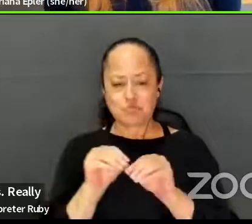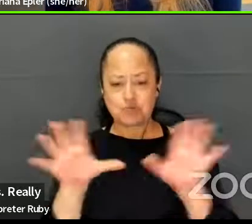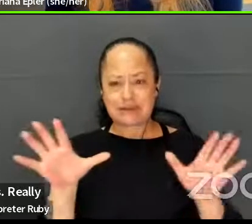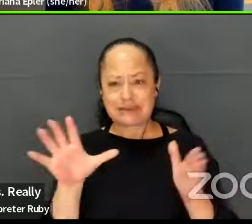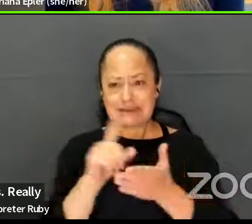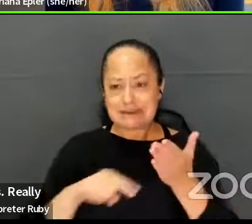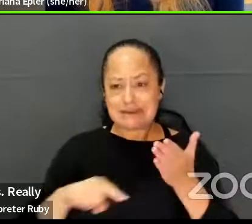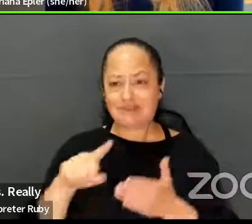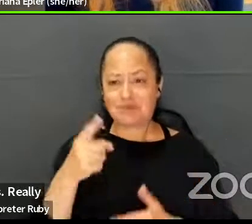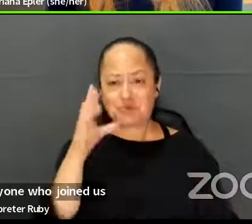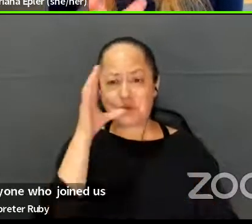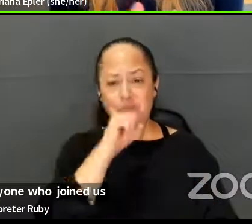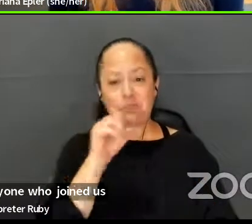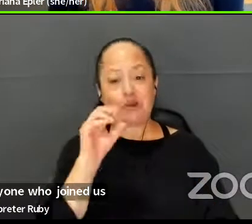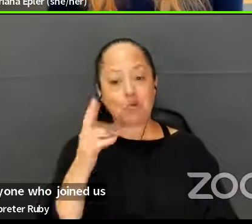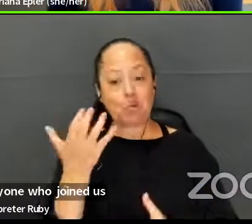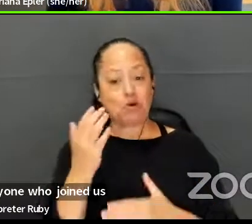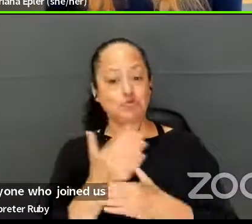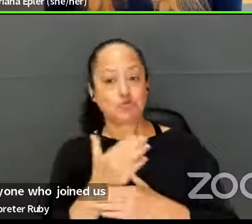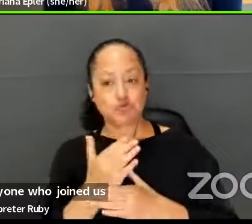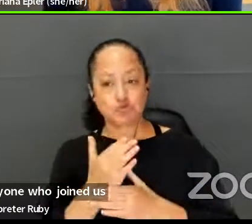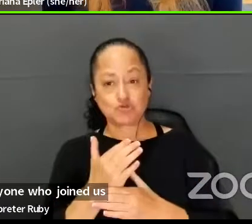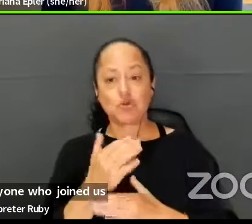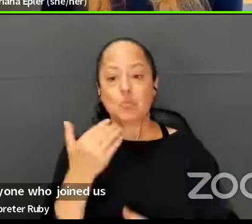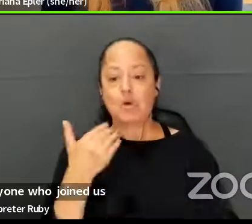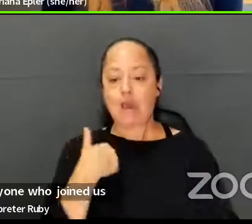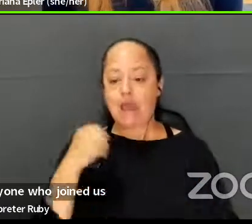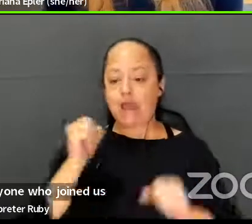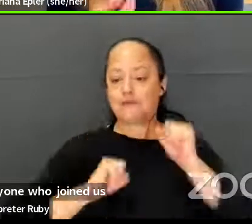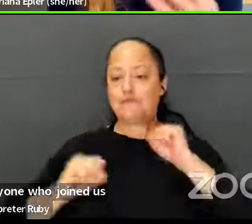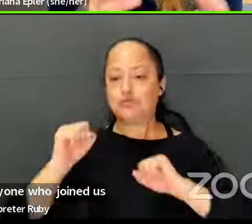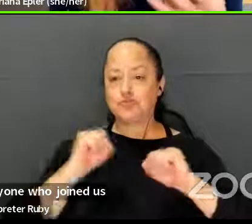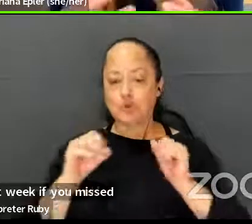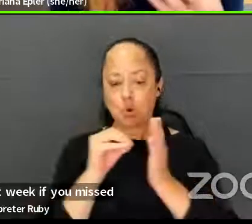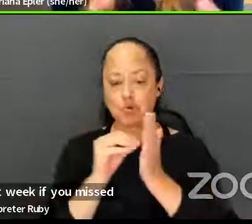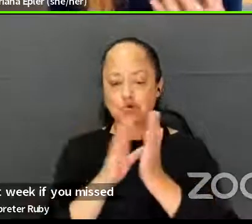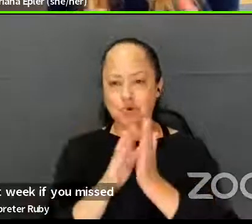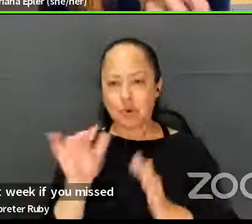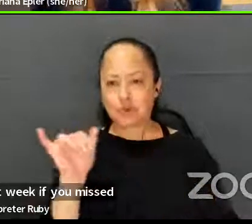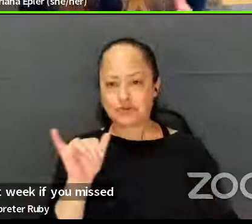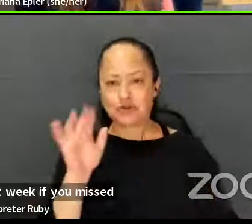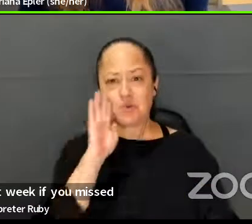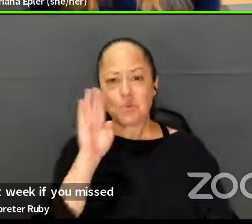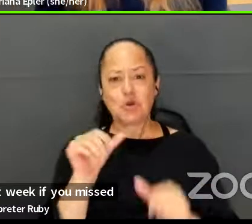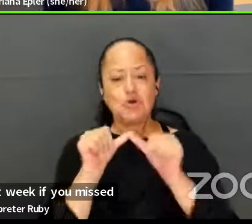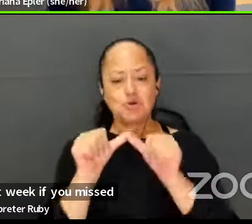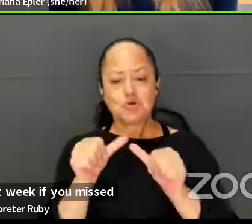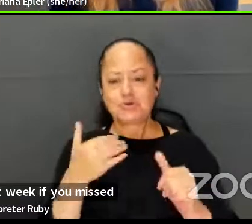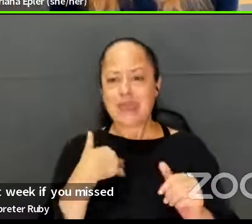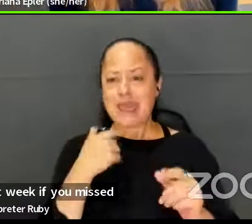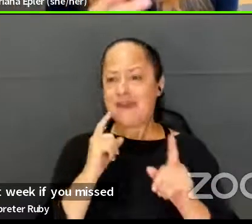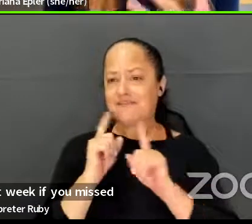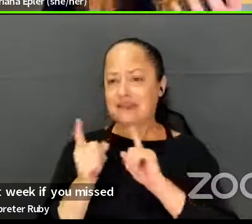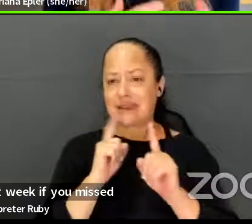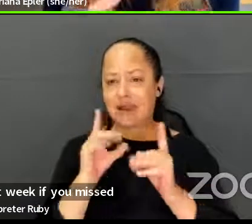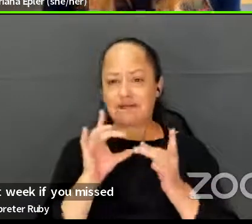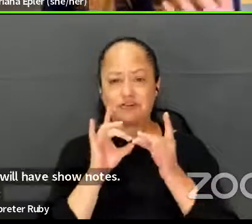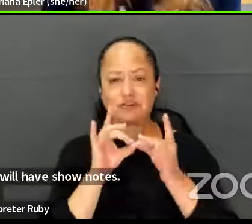some of it or if you want to share it. And we'll also have show notes as well. And we will continue having conversations